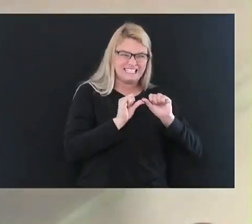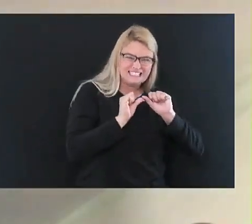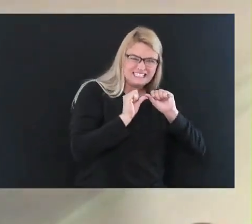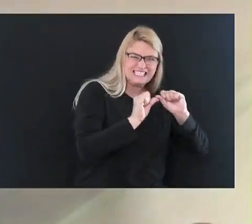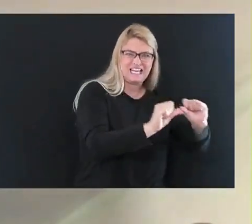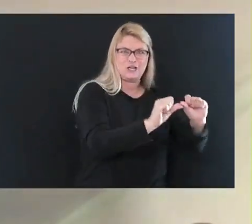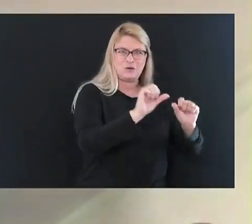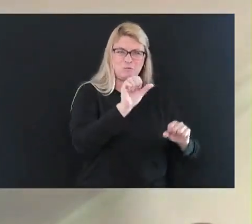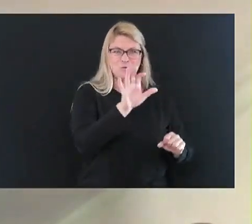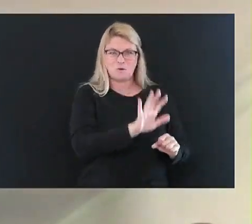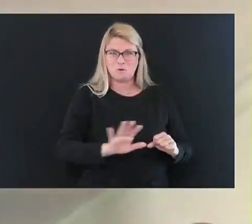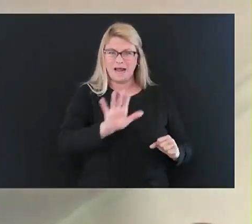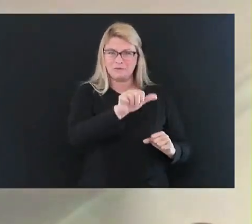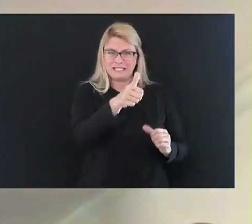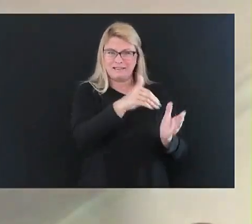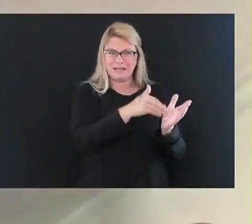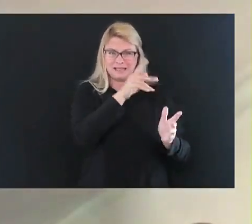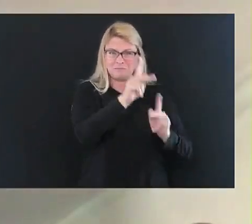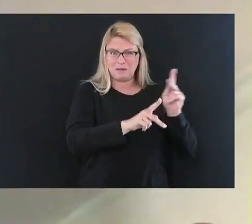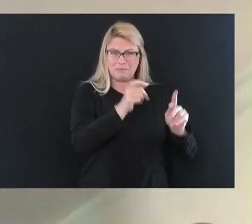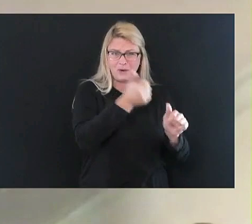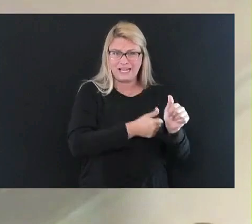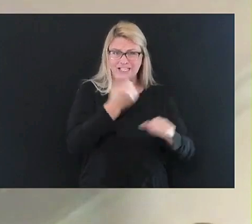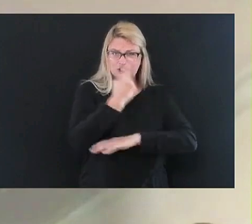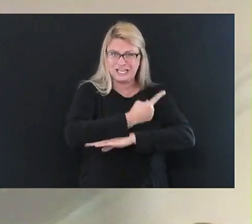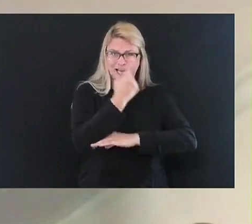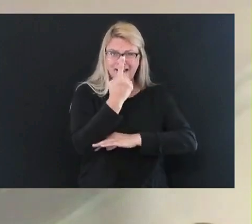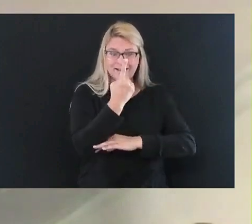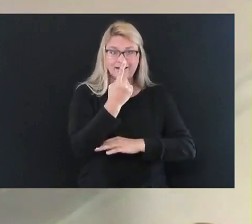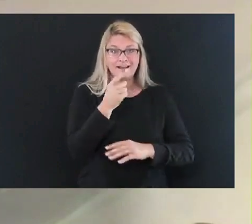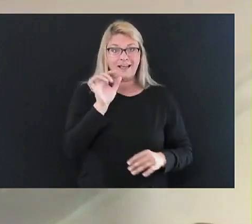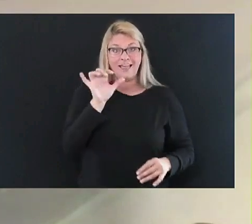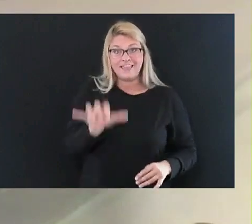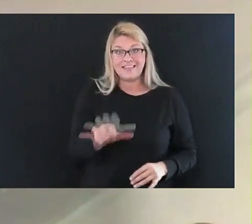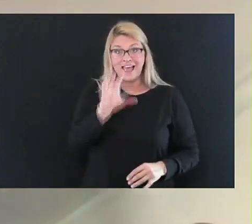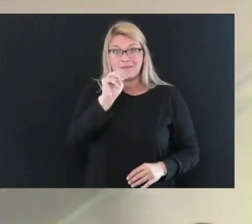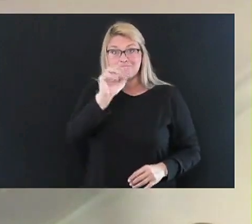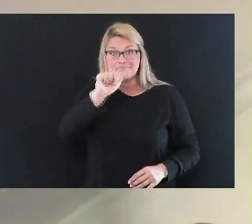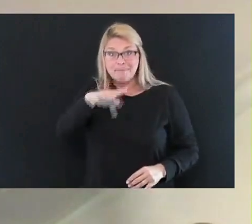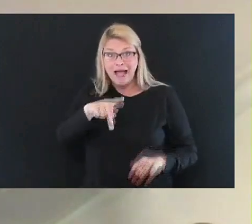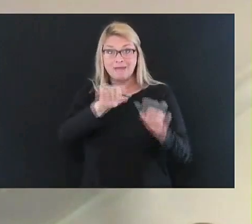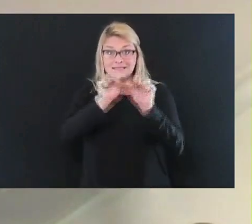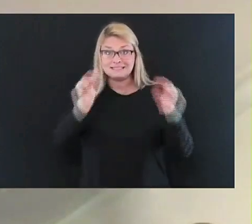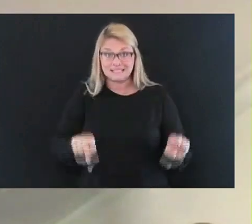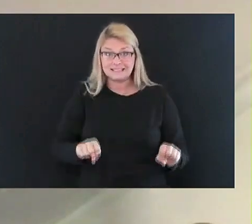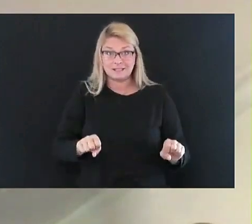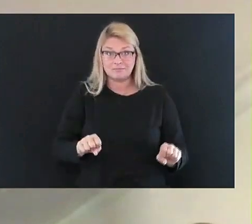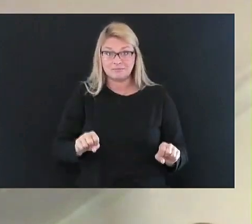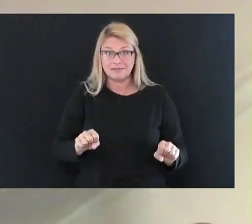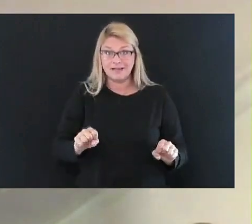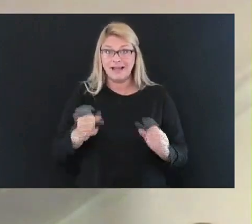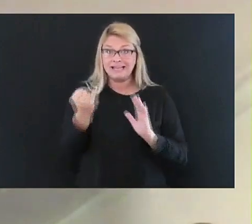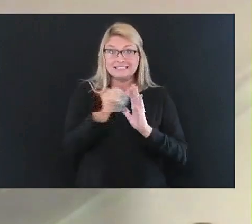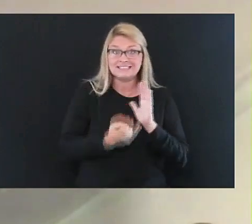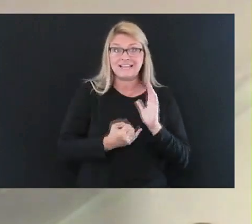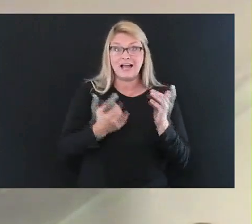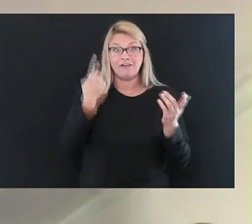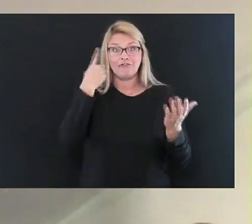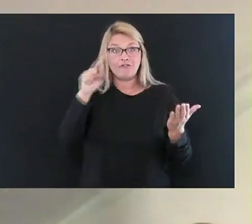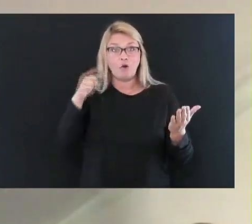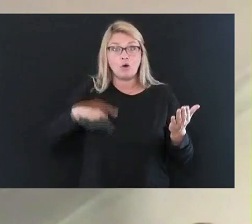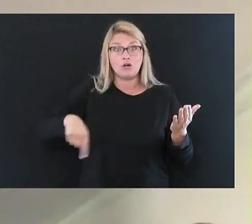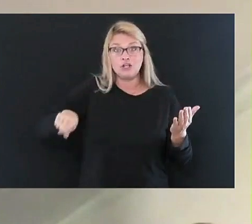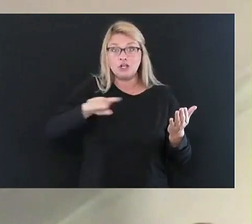of testing. And so this whole MAP system, county alert system, is really designed that if counties